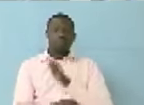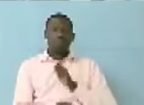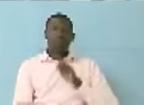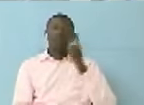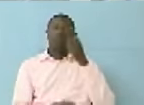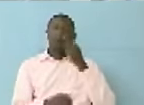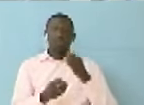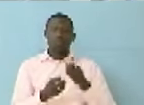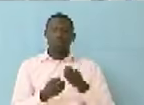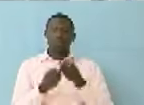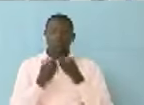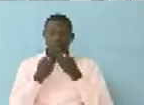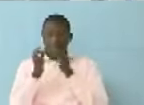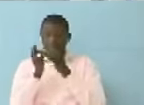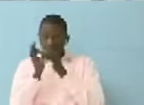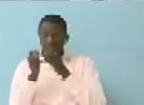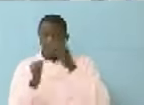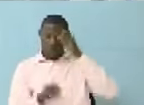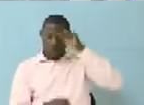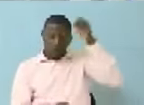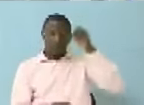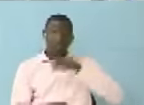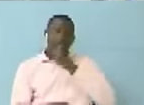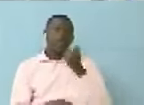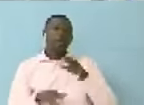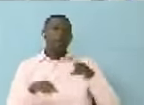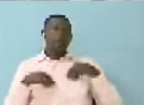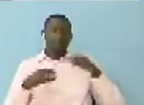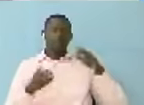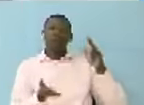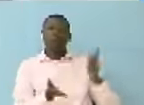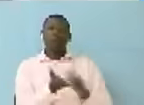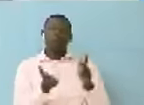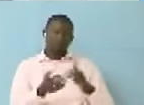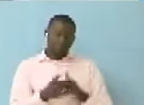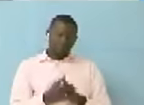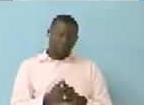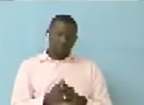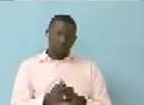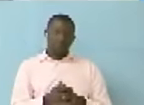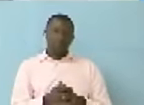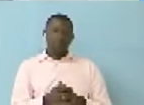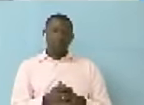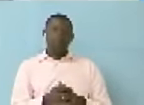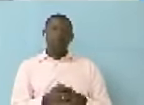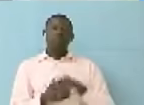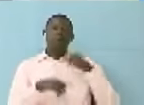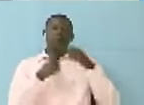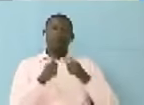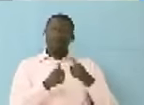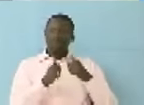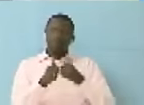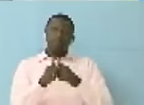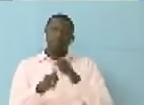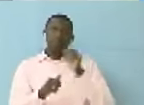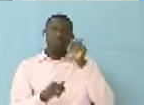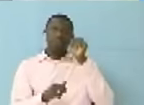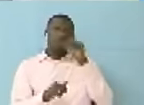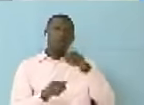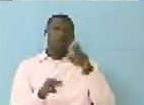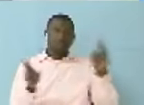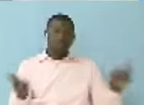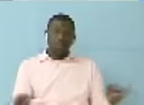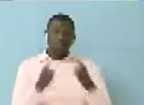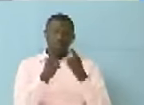marokan. Thank you very much. Inu baraba. So following your recommendation and after approval has been given by